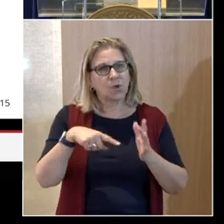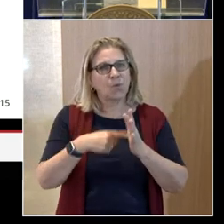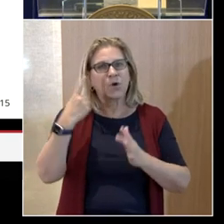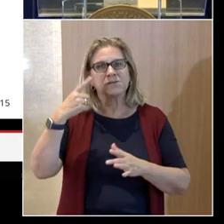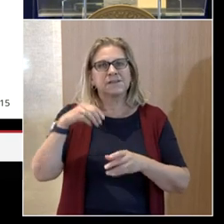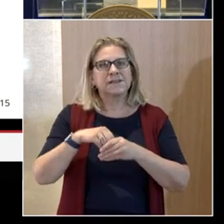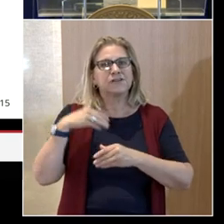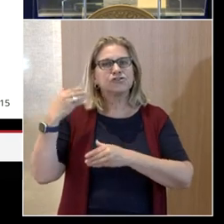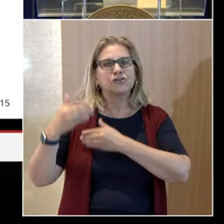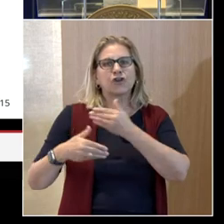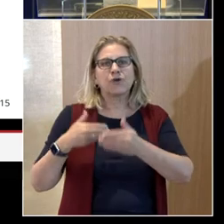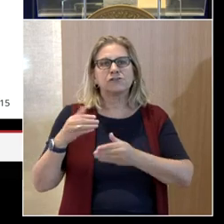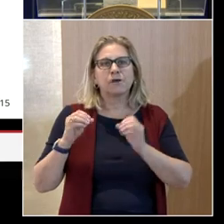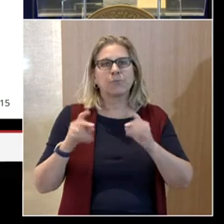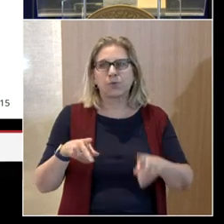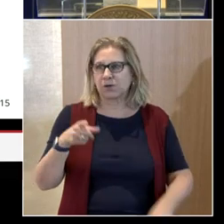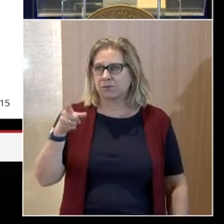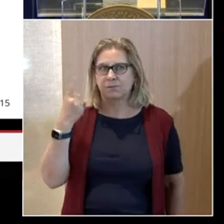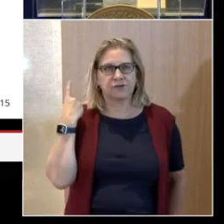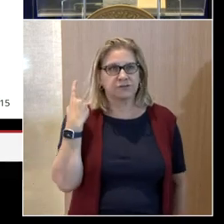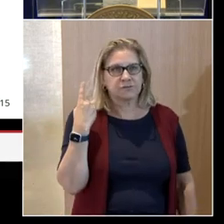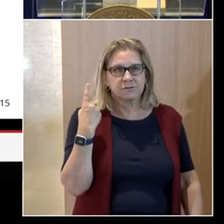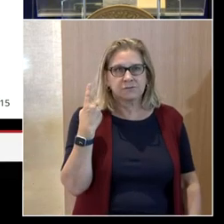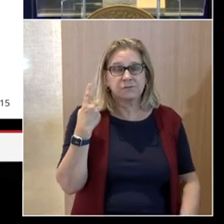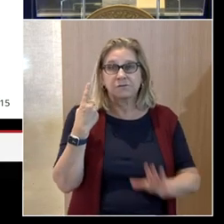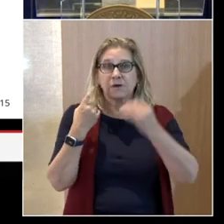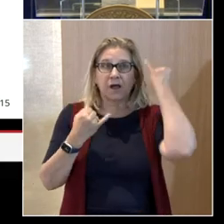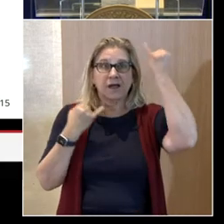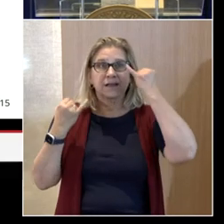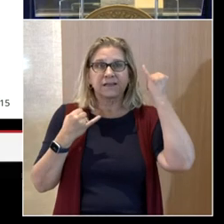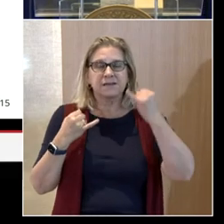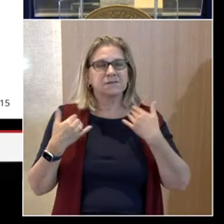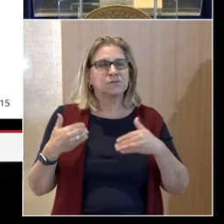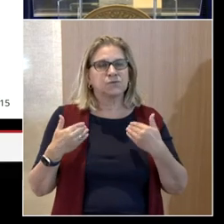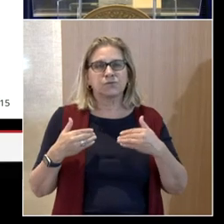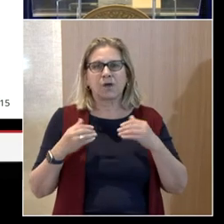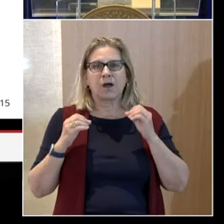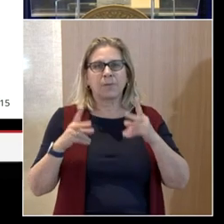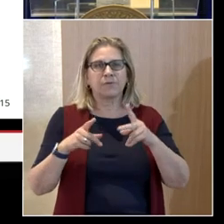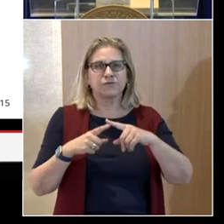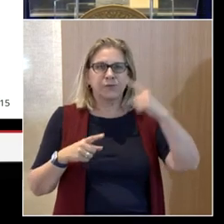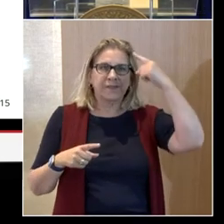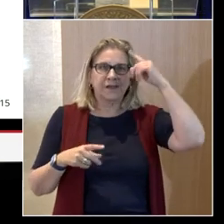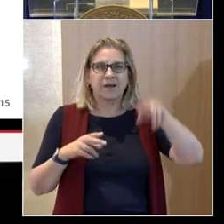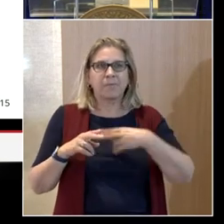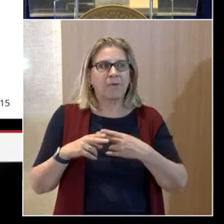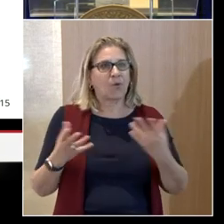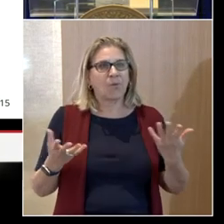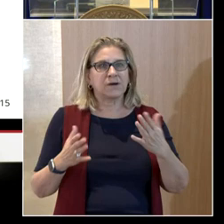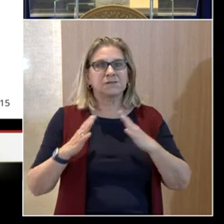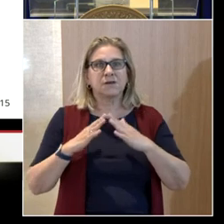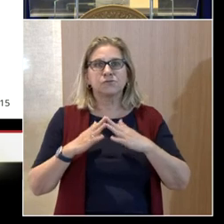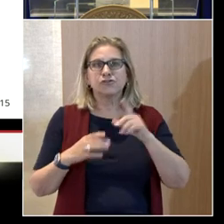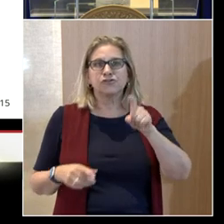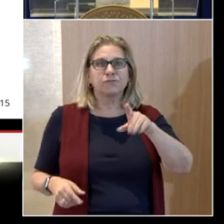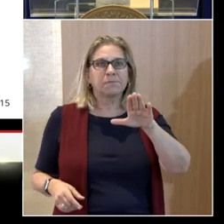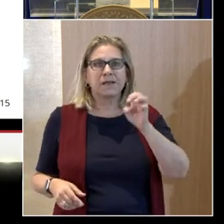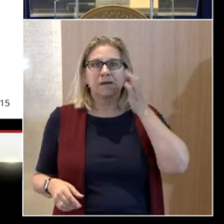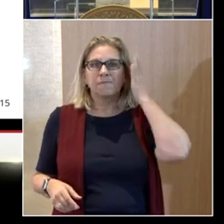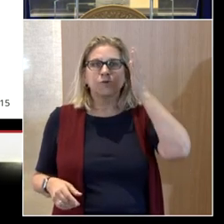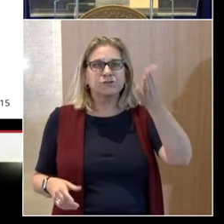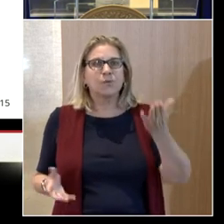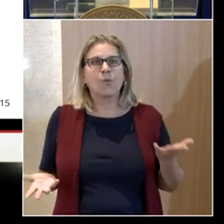This is the chance to really think about the downtown of the future. What we have now, we inherited from, some might say, the 50s, some might